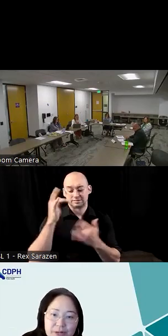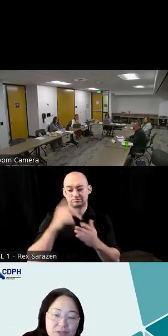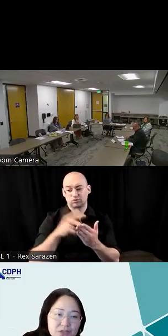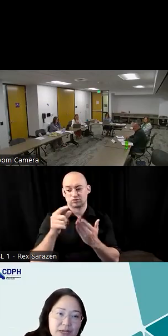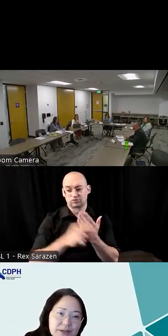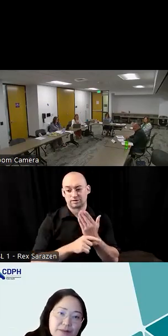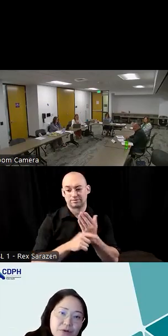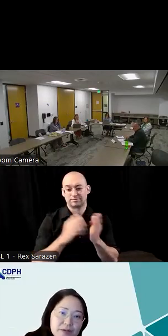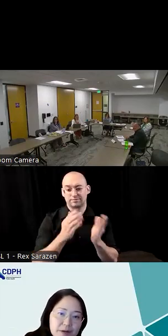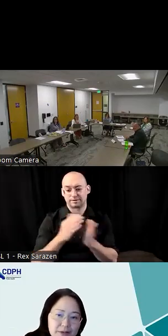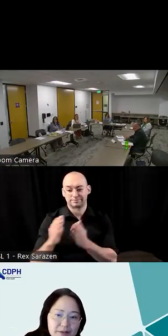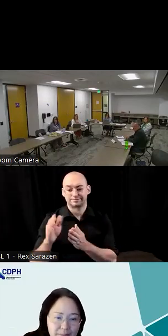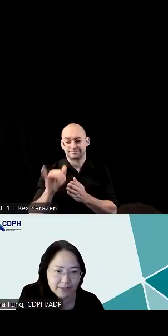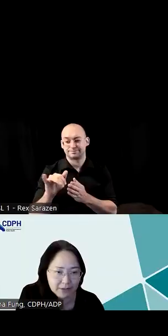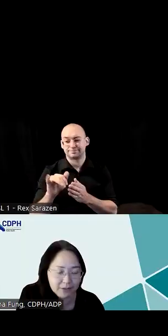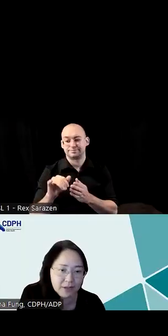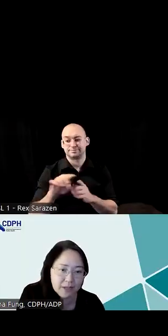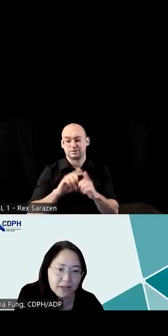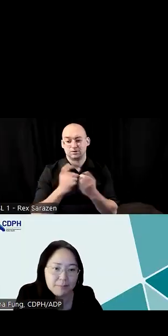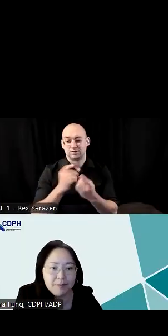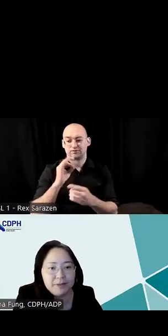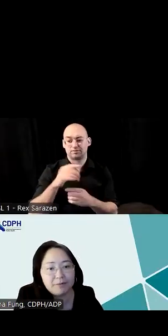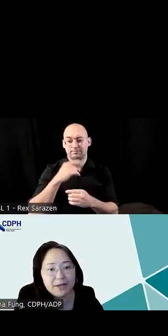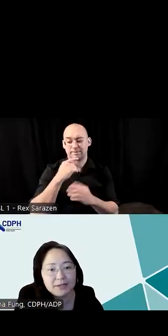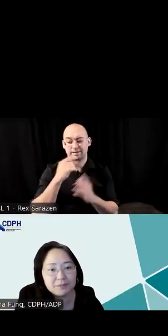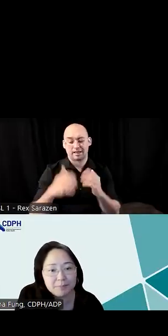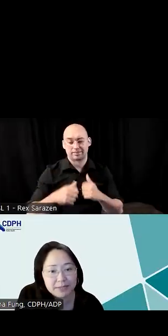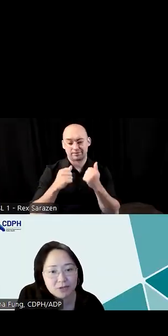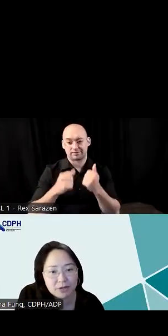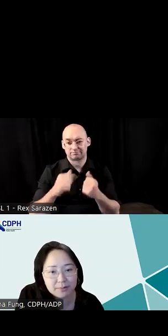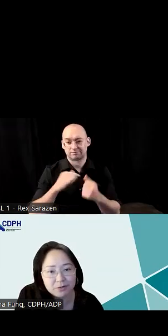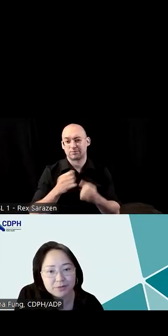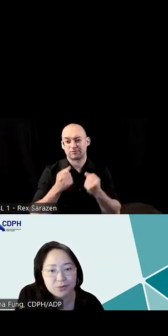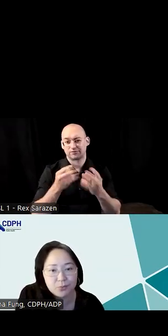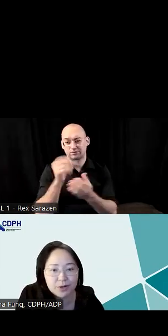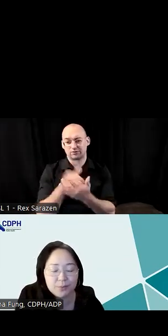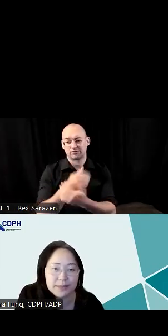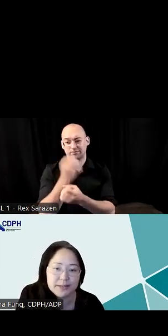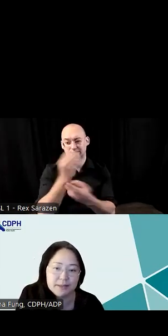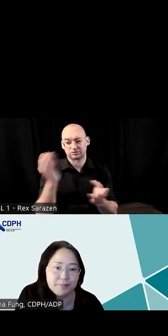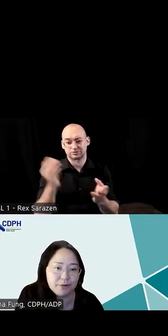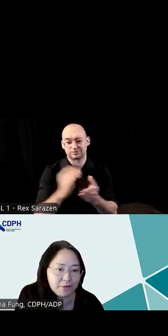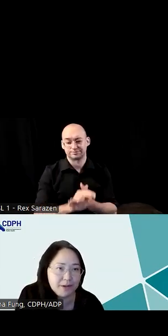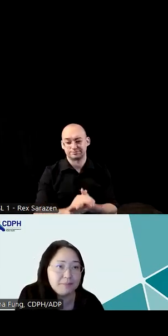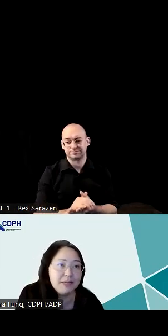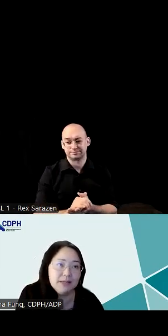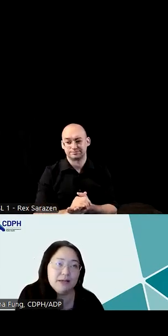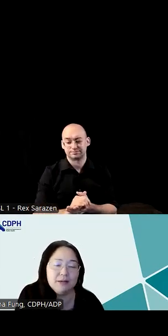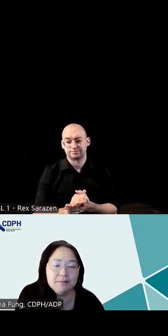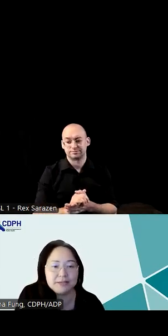Control Branch at the California Department of Public Health. I'll be providing some updates on our most recent work within the